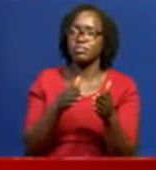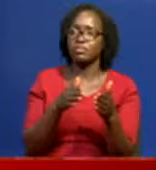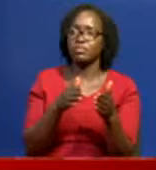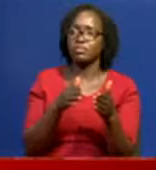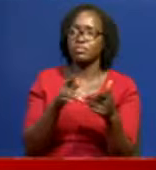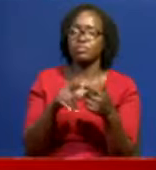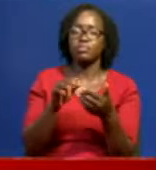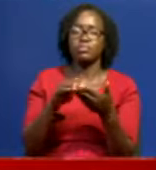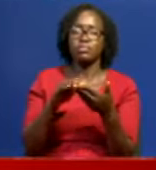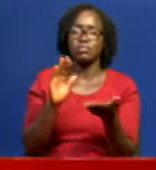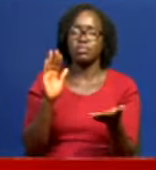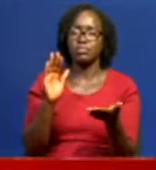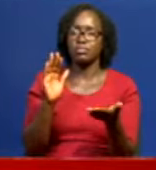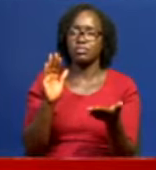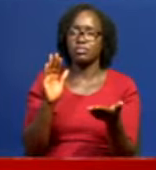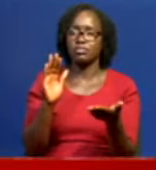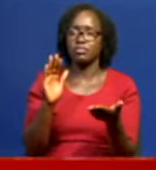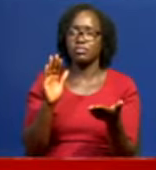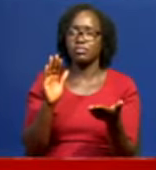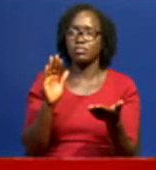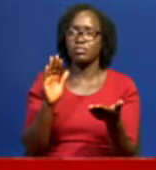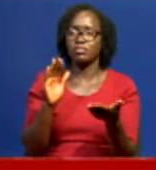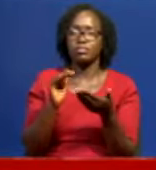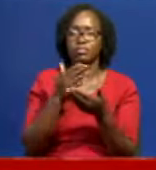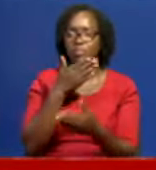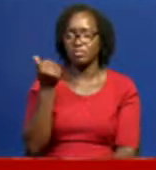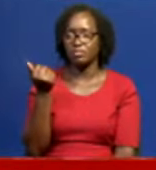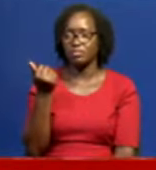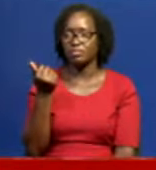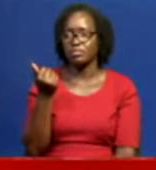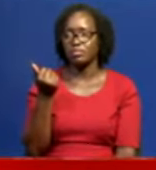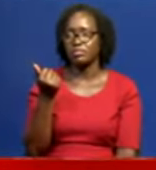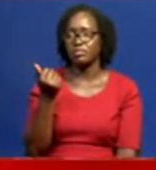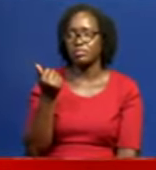to do much more and much better.